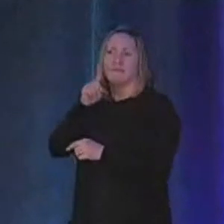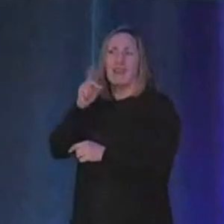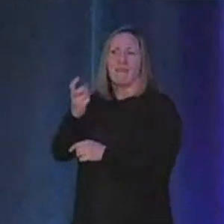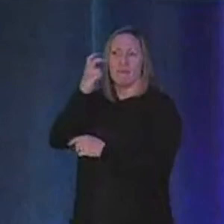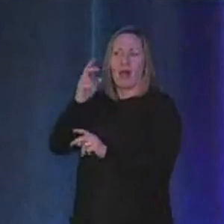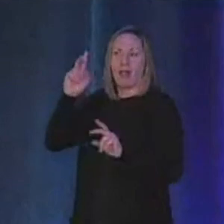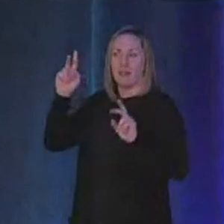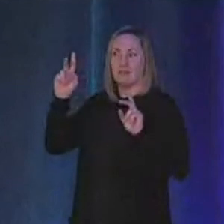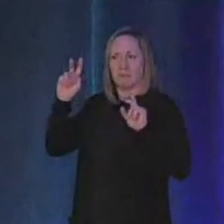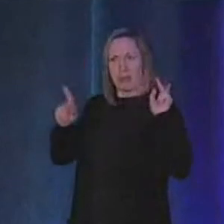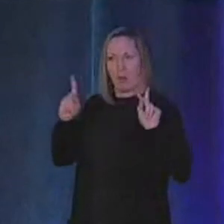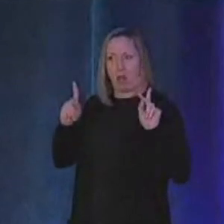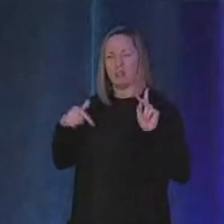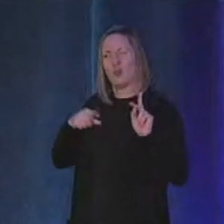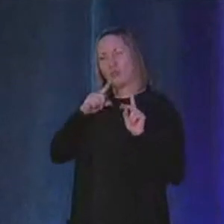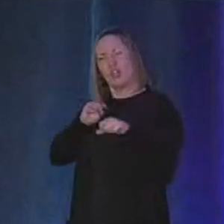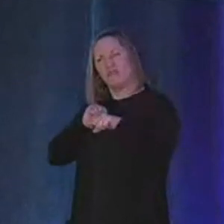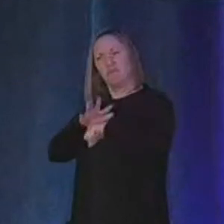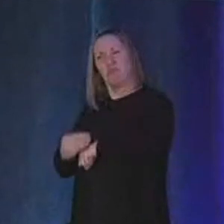how I see,